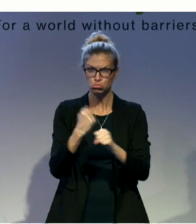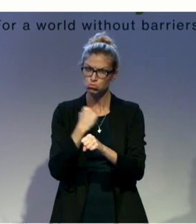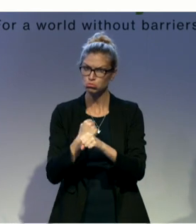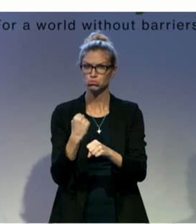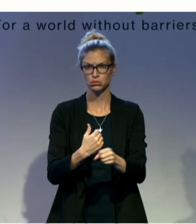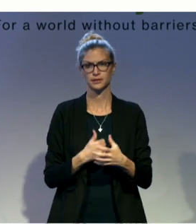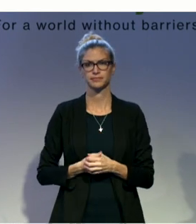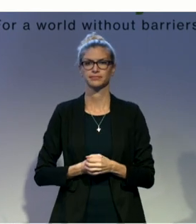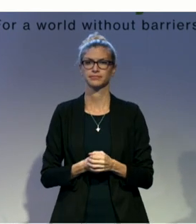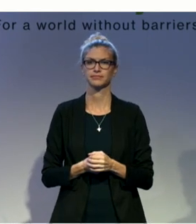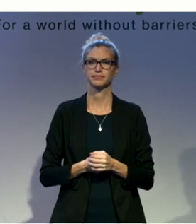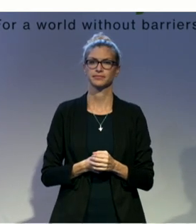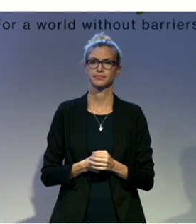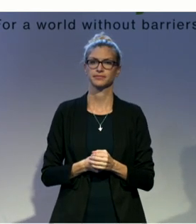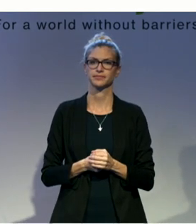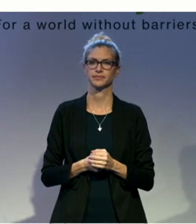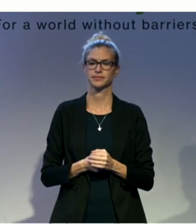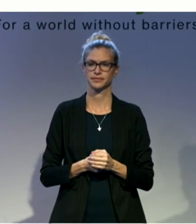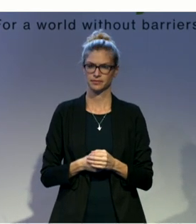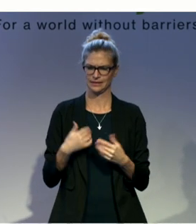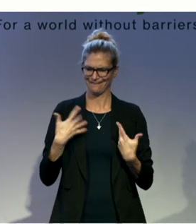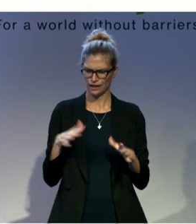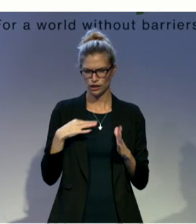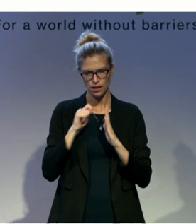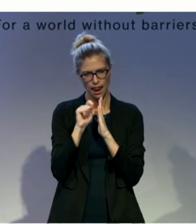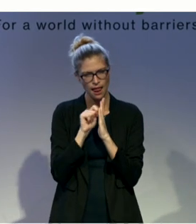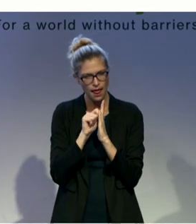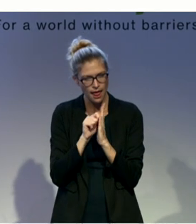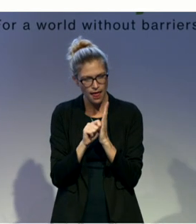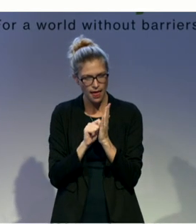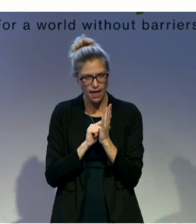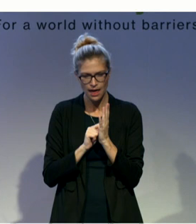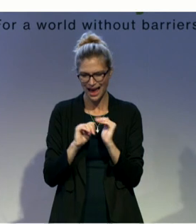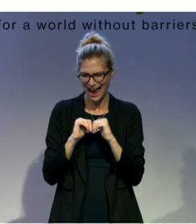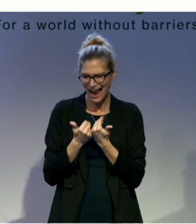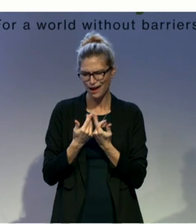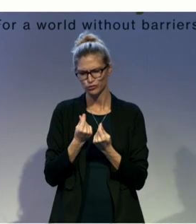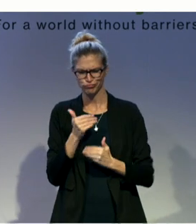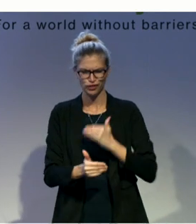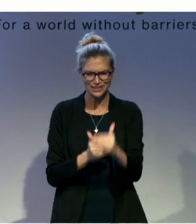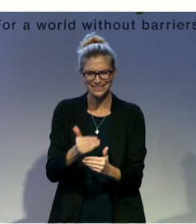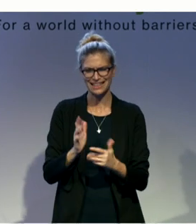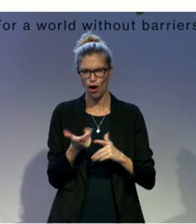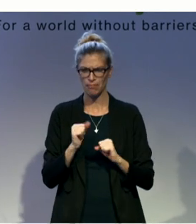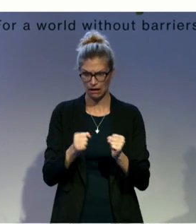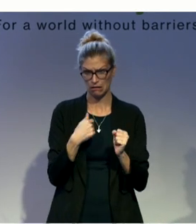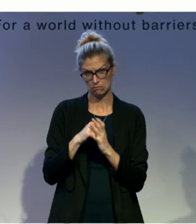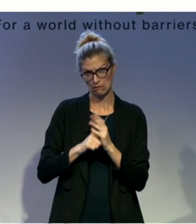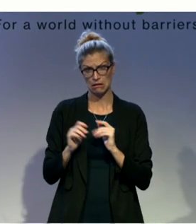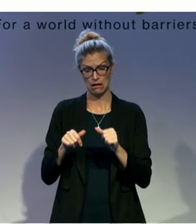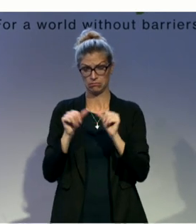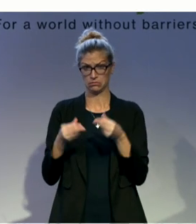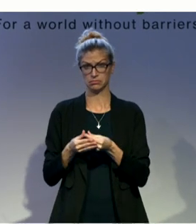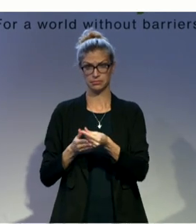replicate the model. There is a model which explains